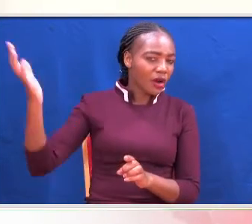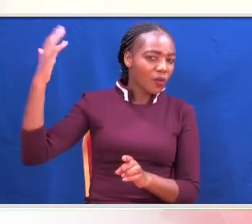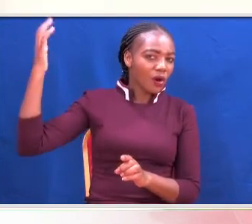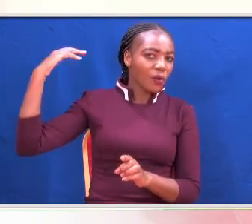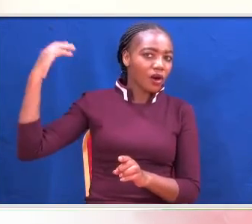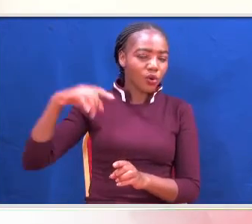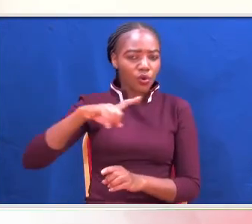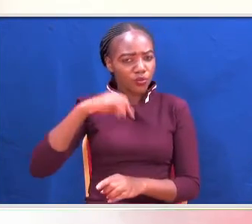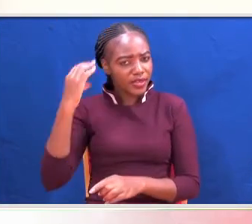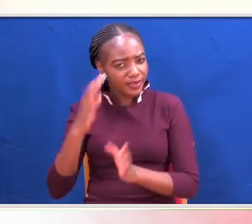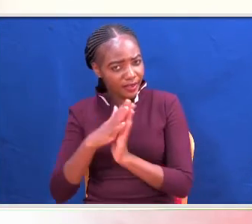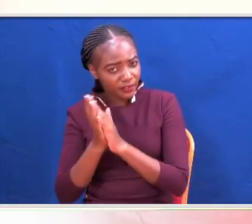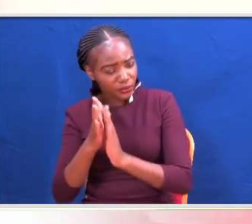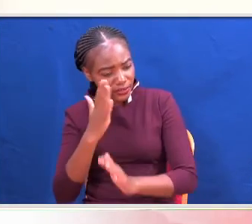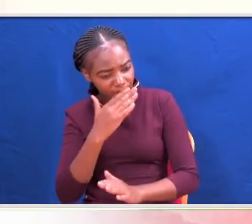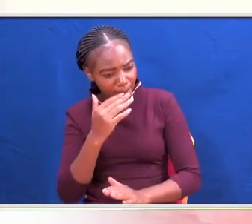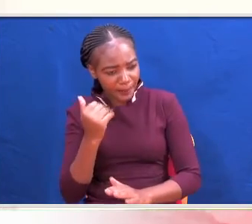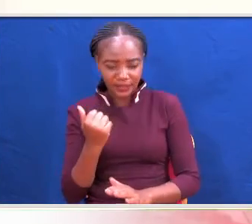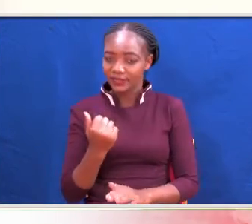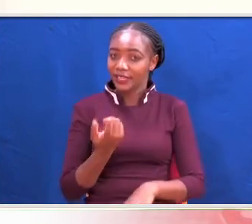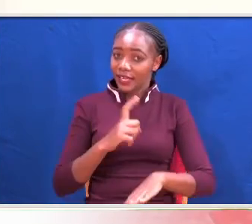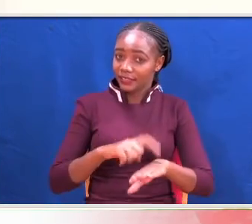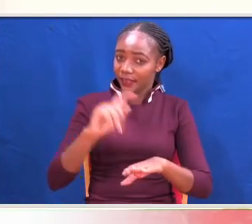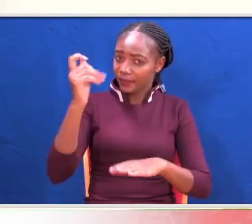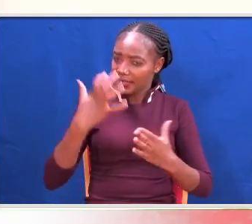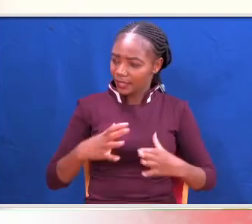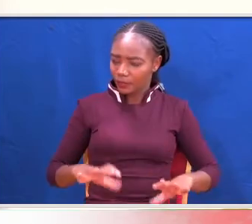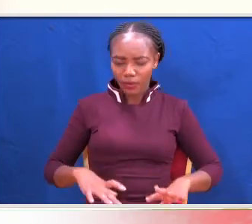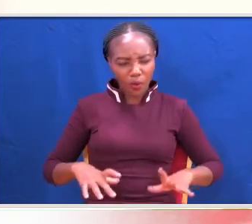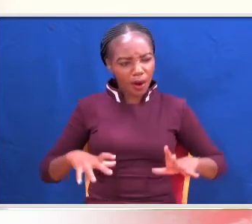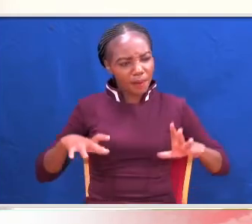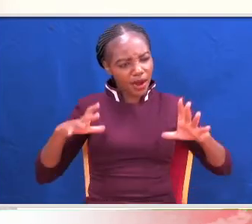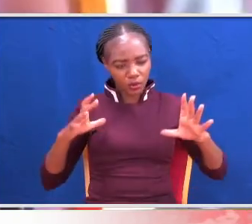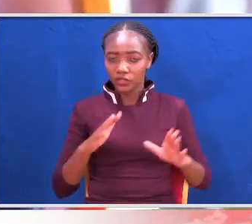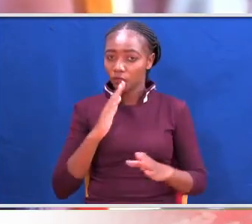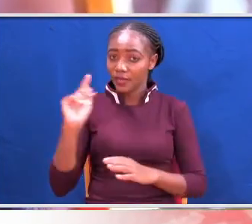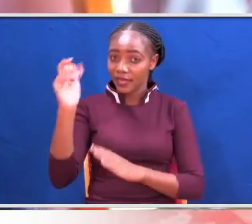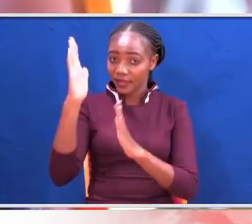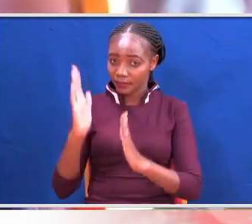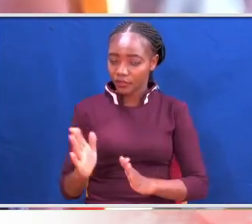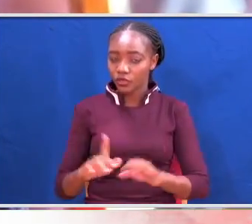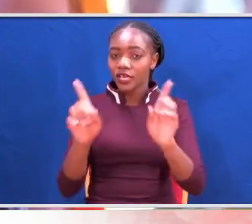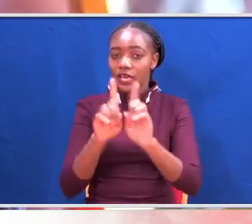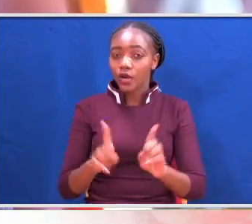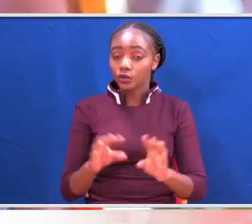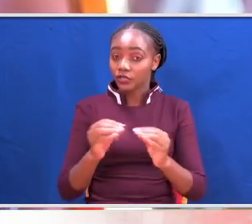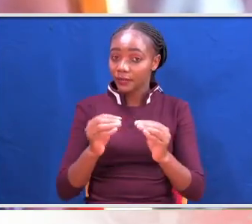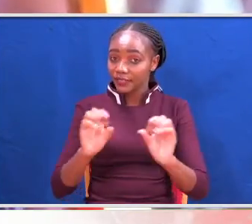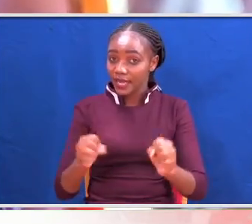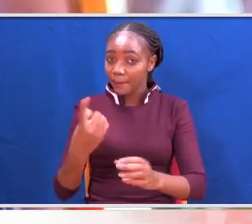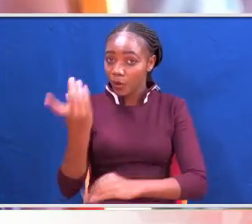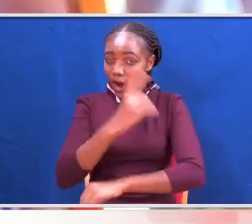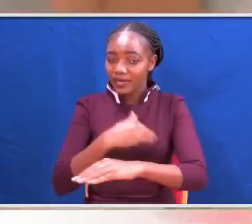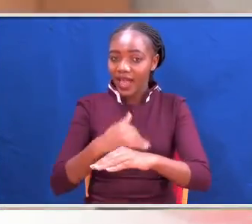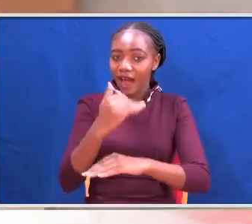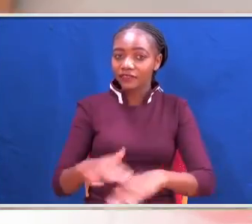but we hear those stories, where Kenyans were proud to be Kenyans. The meeting comes just a day after the